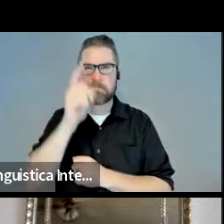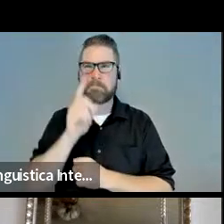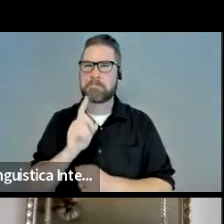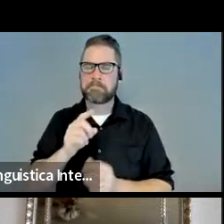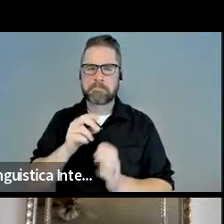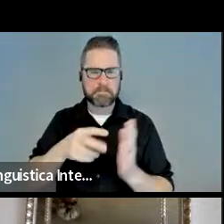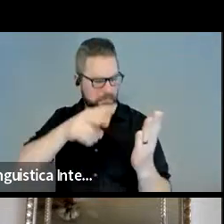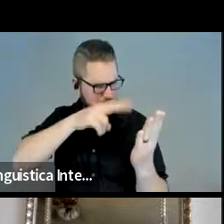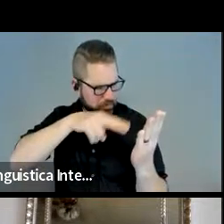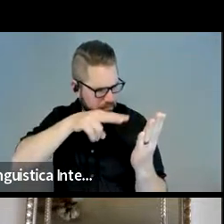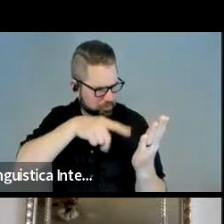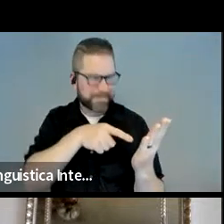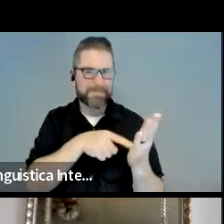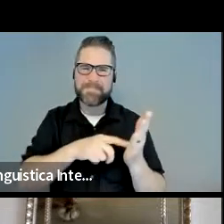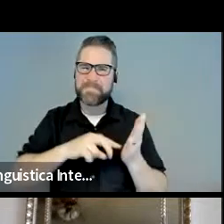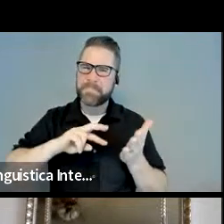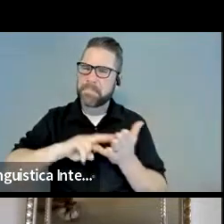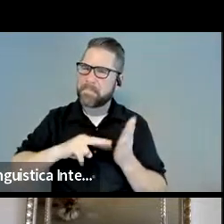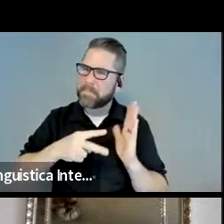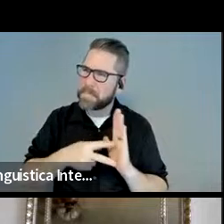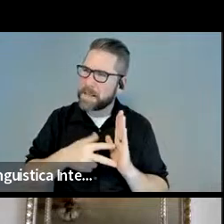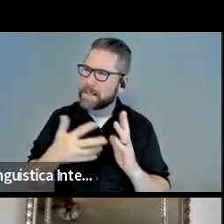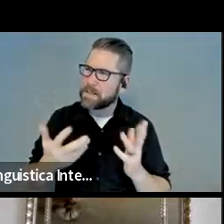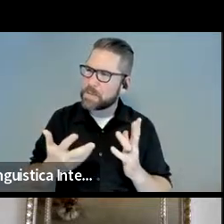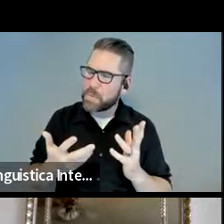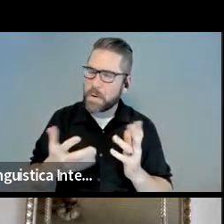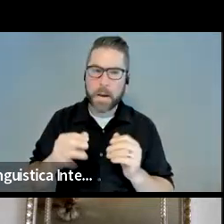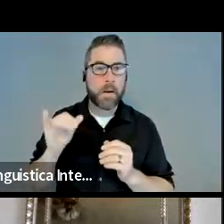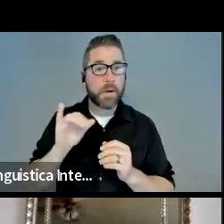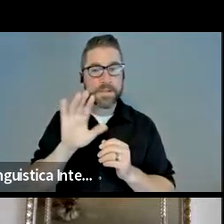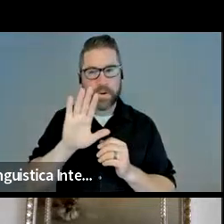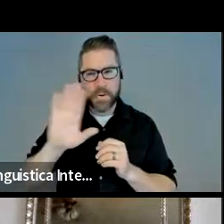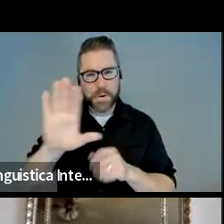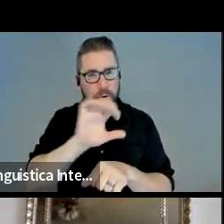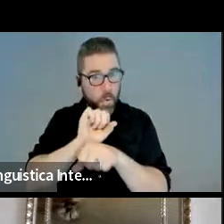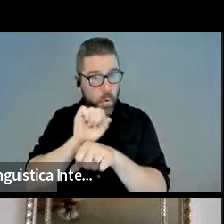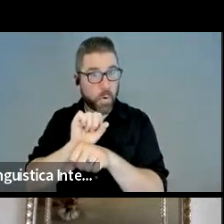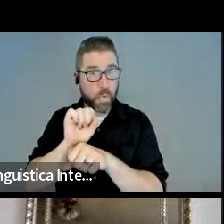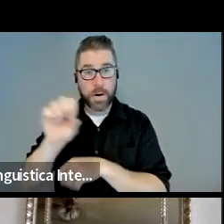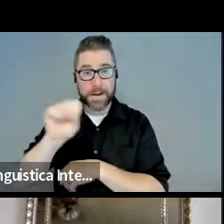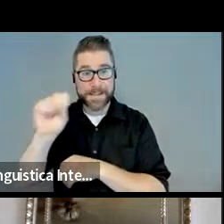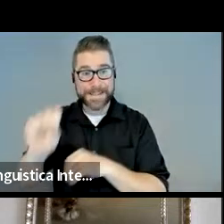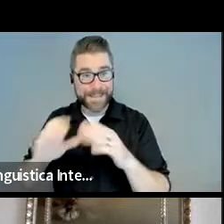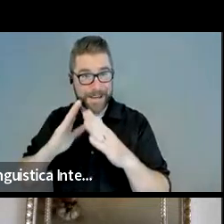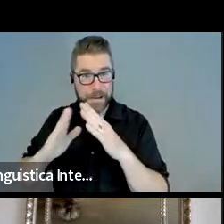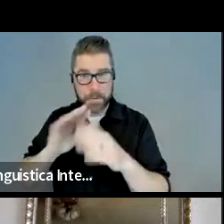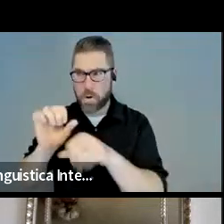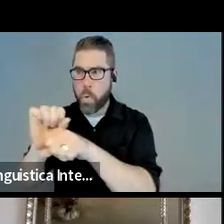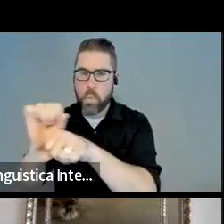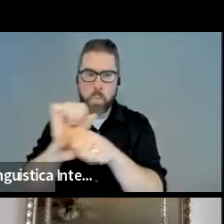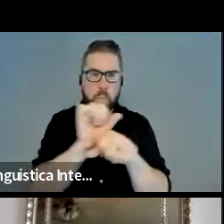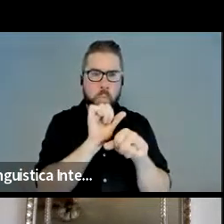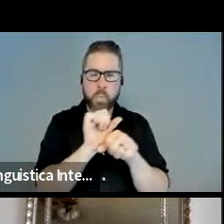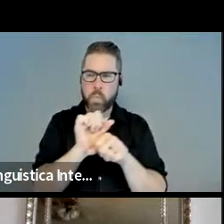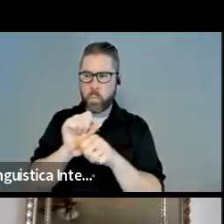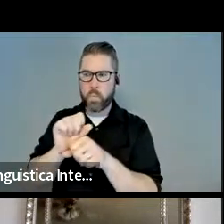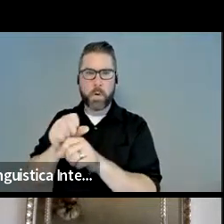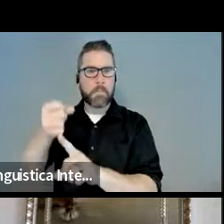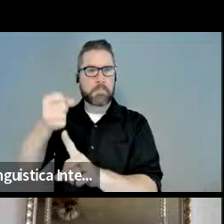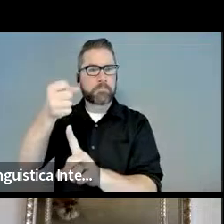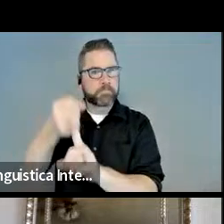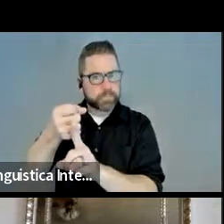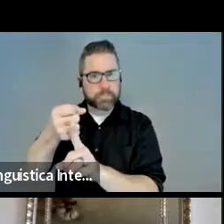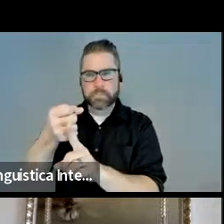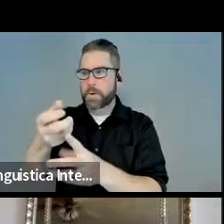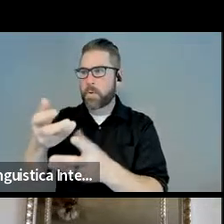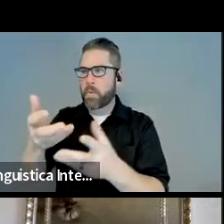tell you about the impact of the work that you all are doing in the Stockton community. So I think the action item that I will